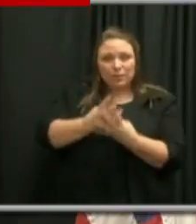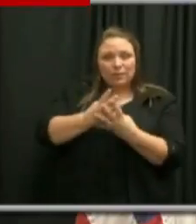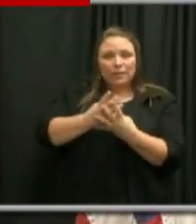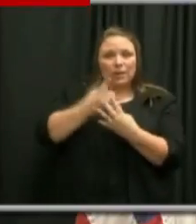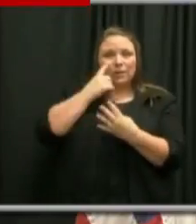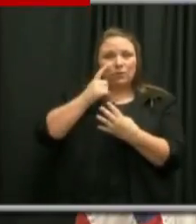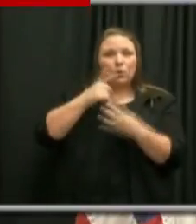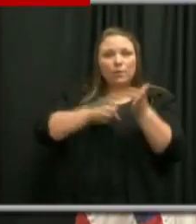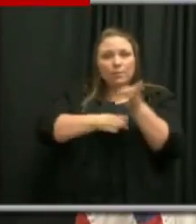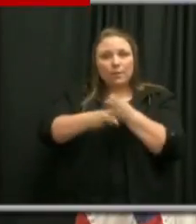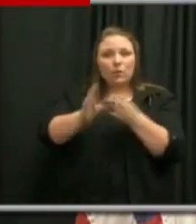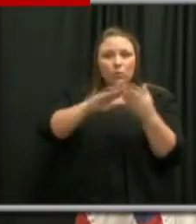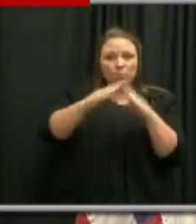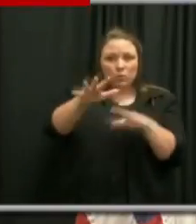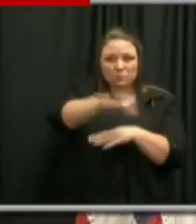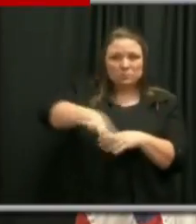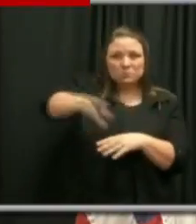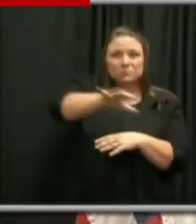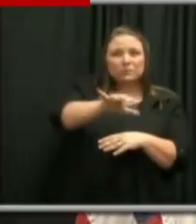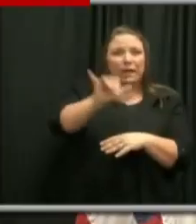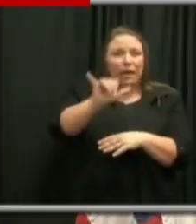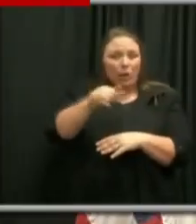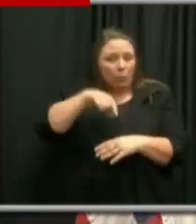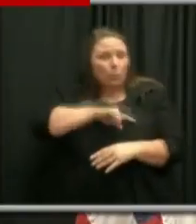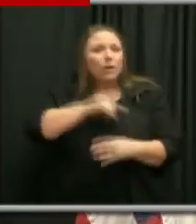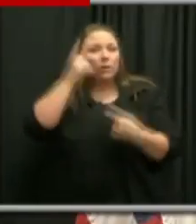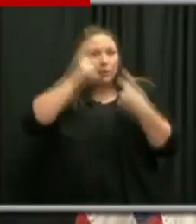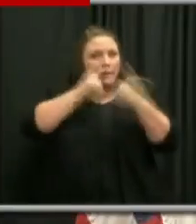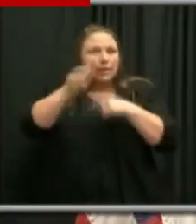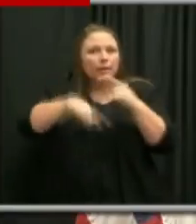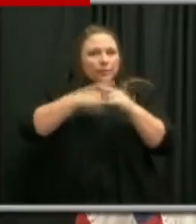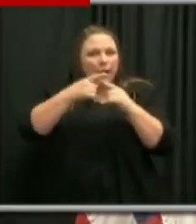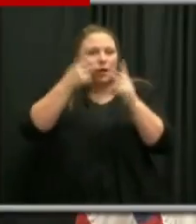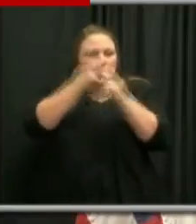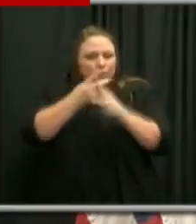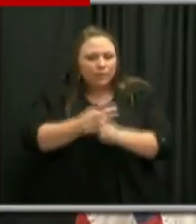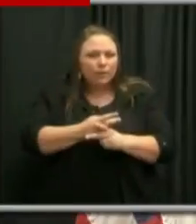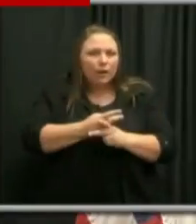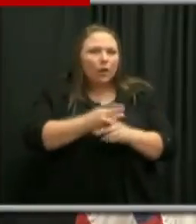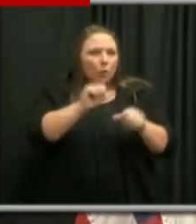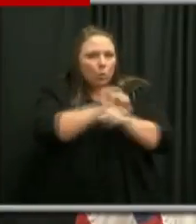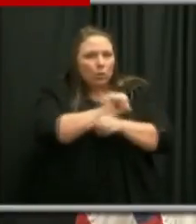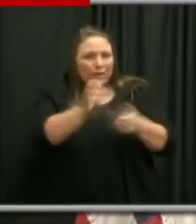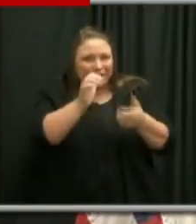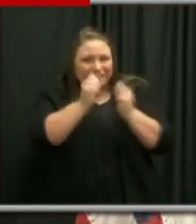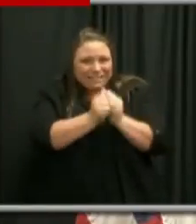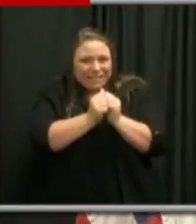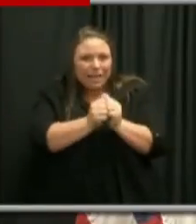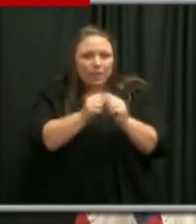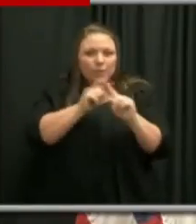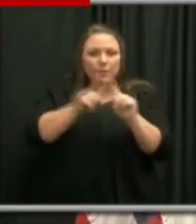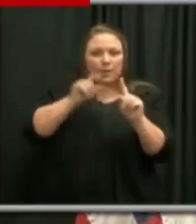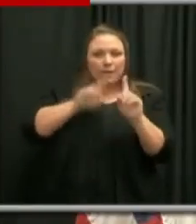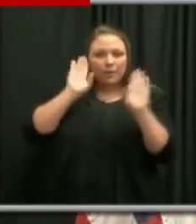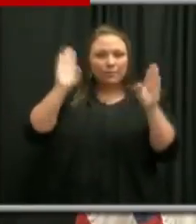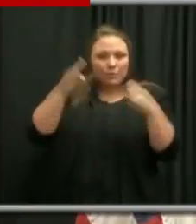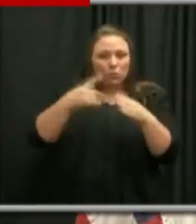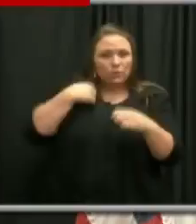the minority community. So it's definitely something that we're thinking about. We're working together on it, but this has been a focus of ours